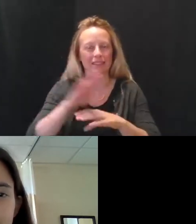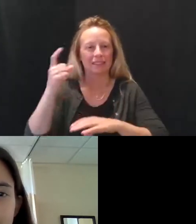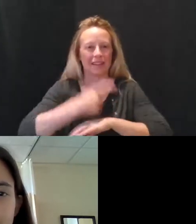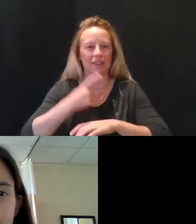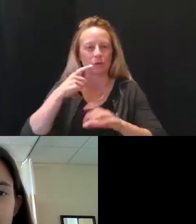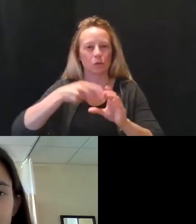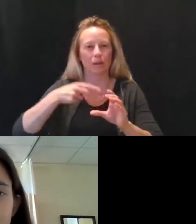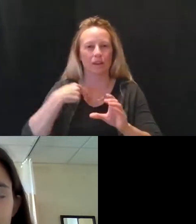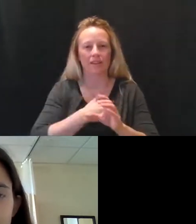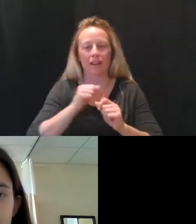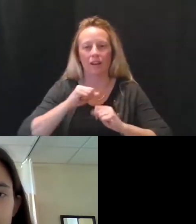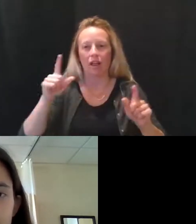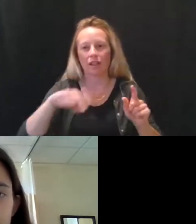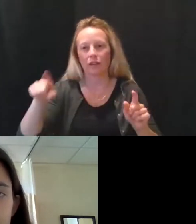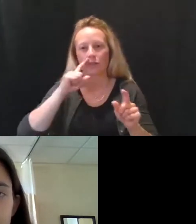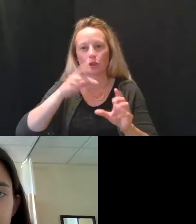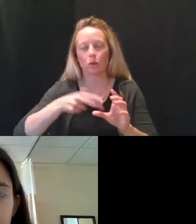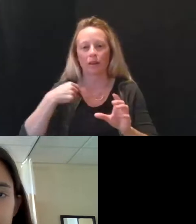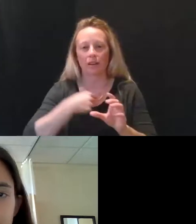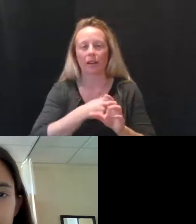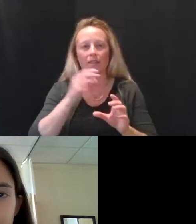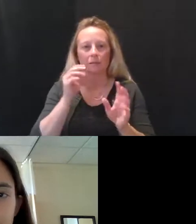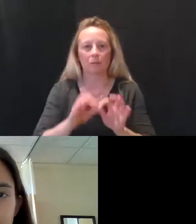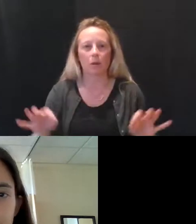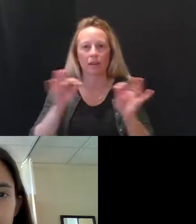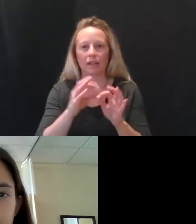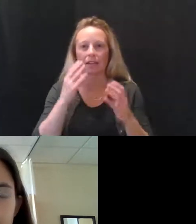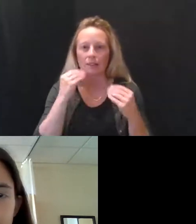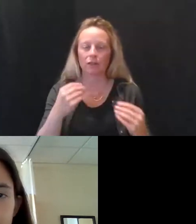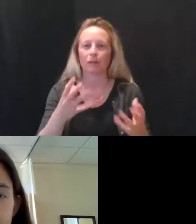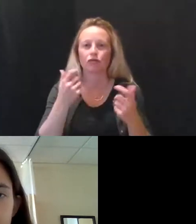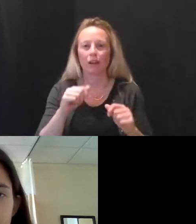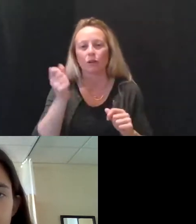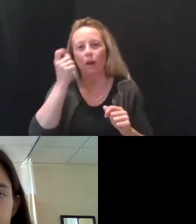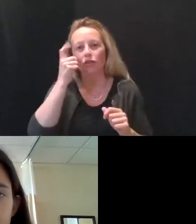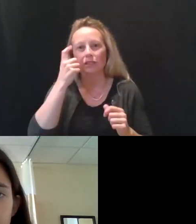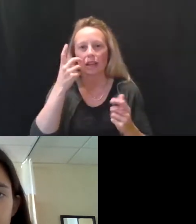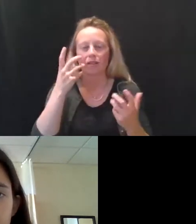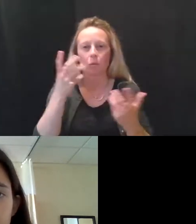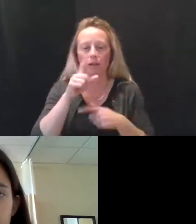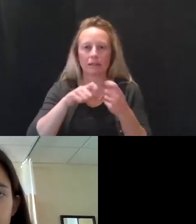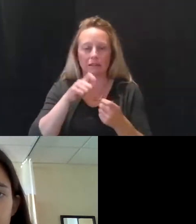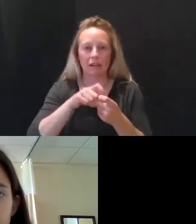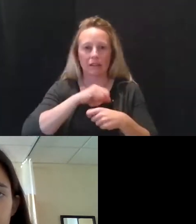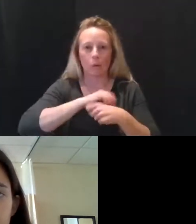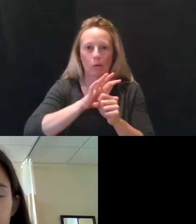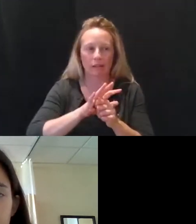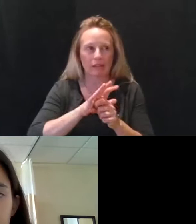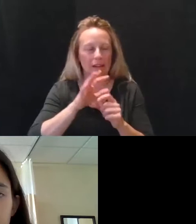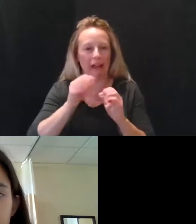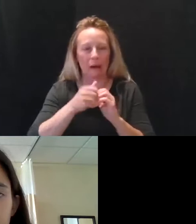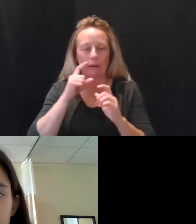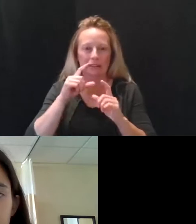of you for joining us in important information, trying to understand exactly how COVID is impacting